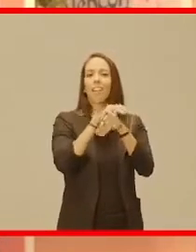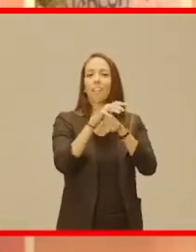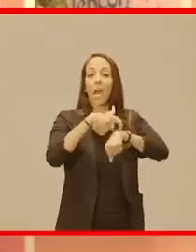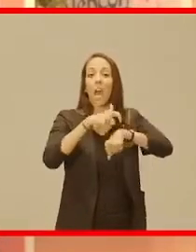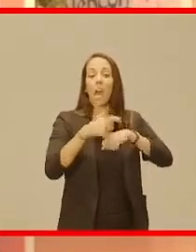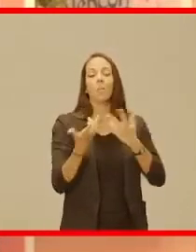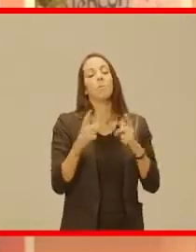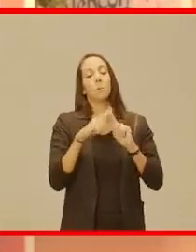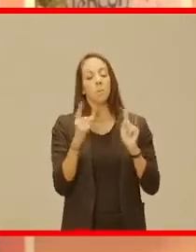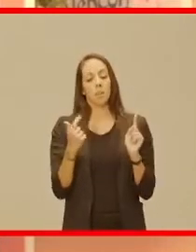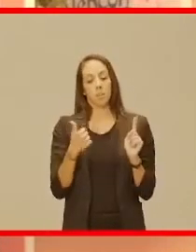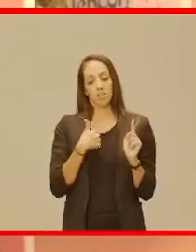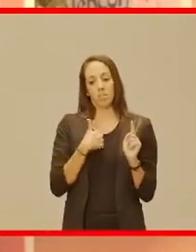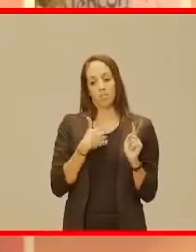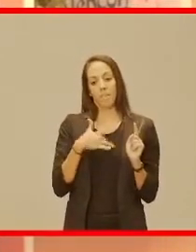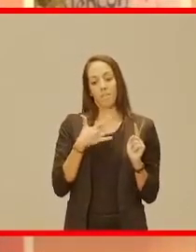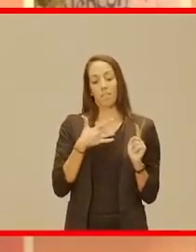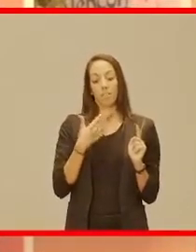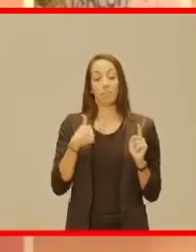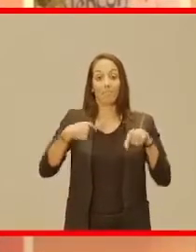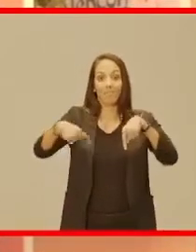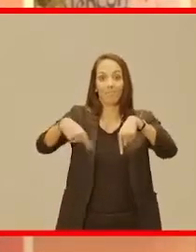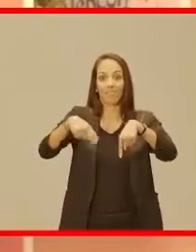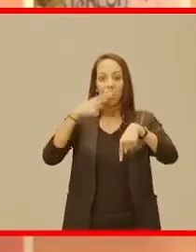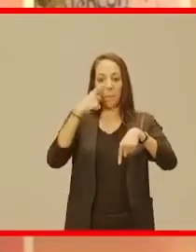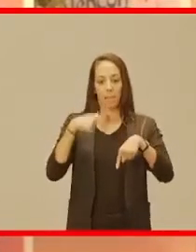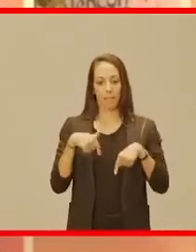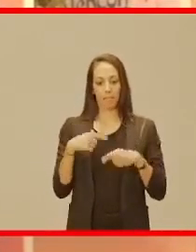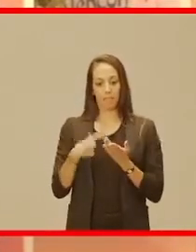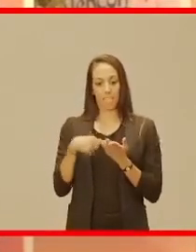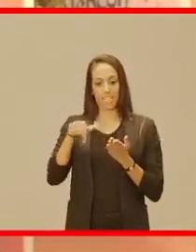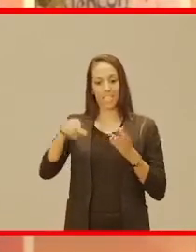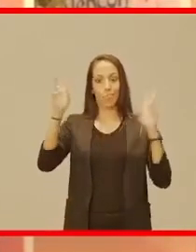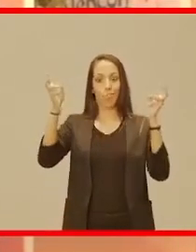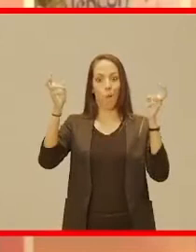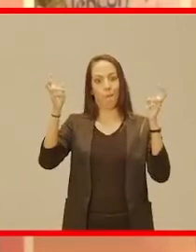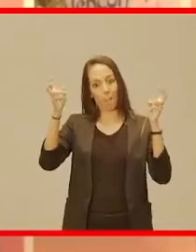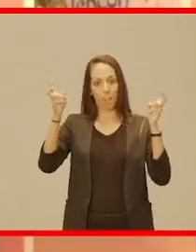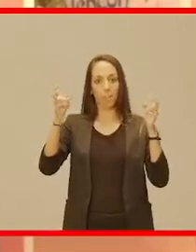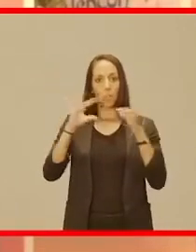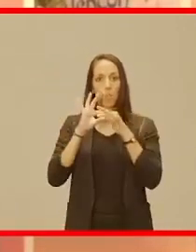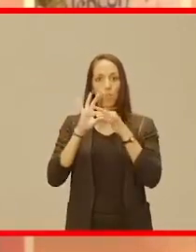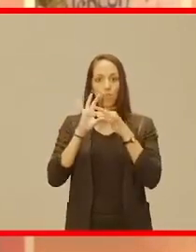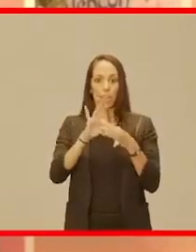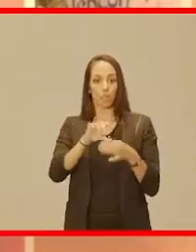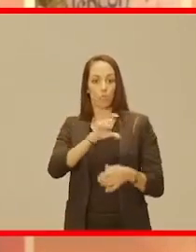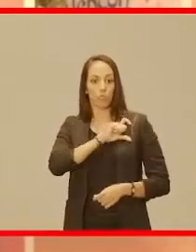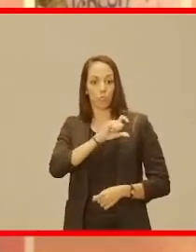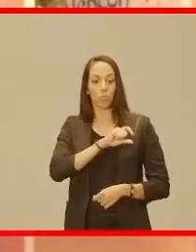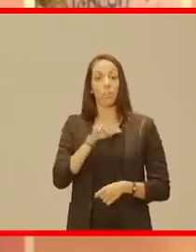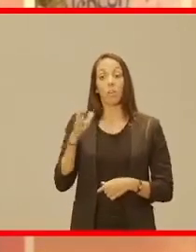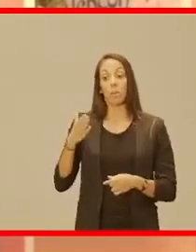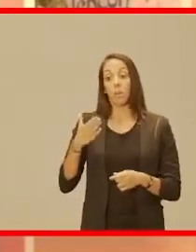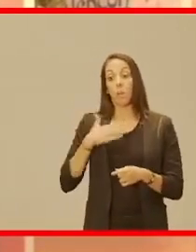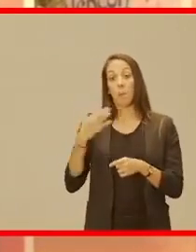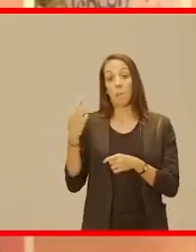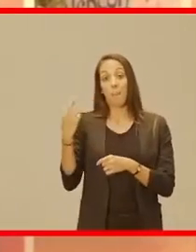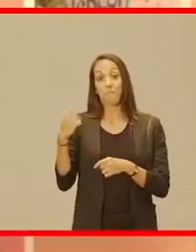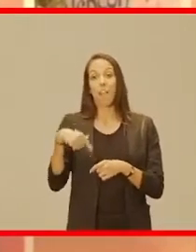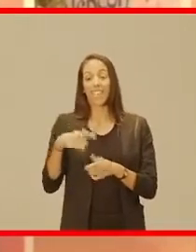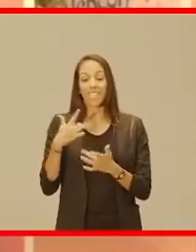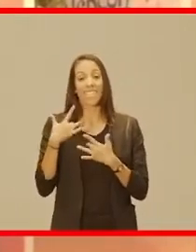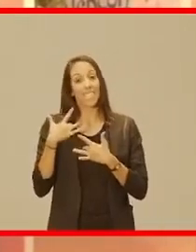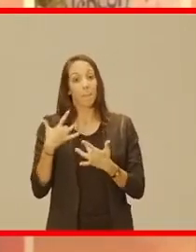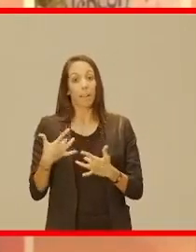me a bit nervous about discussing these issues, because of the fact is that she is more likely or twice as more likely to be shot and killed by a